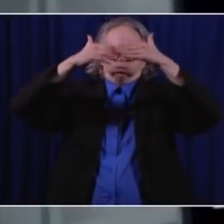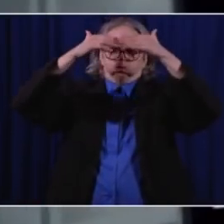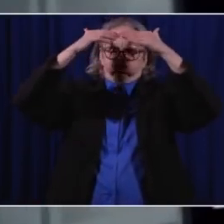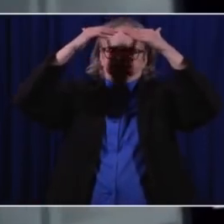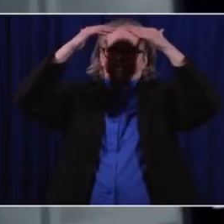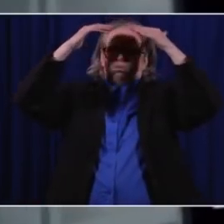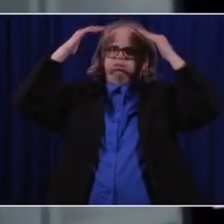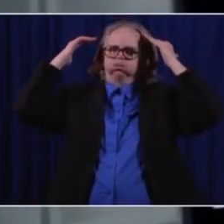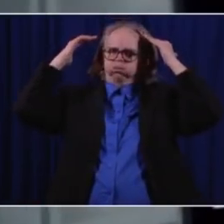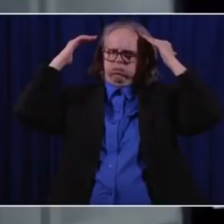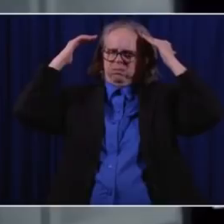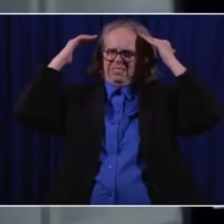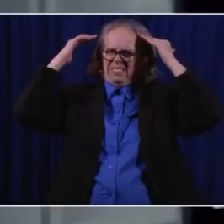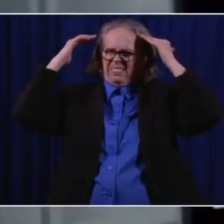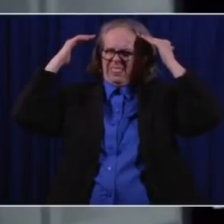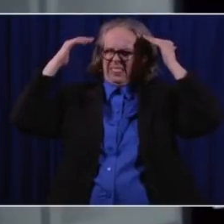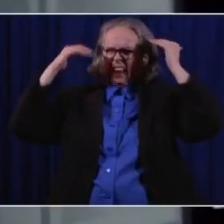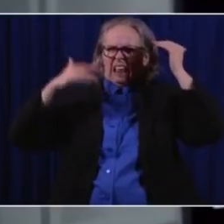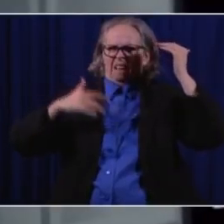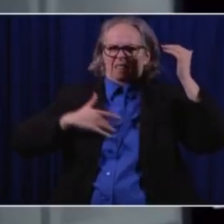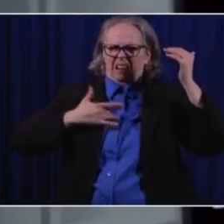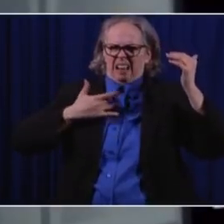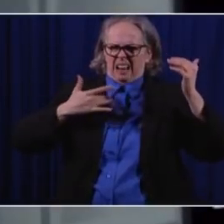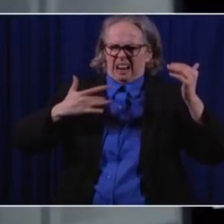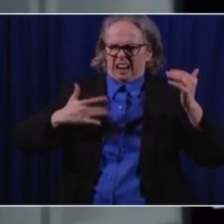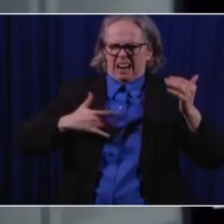that's a compounding factor for sure.